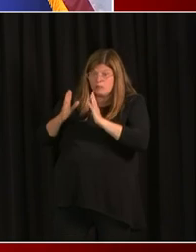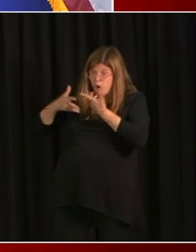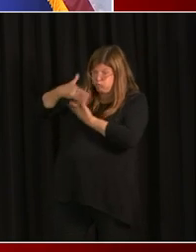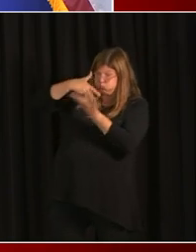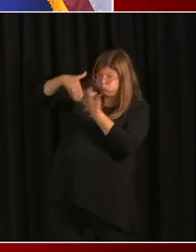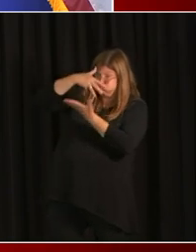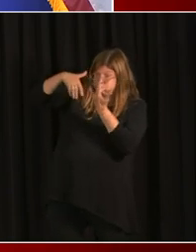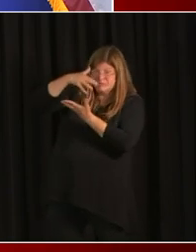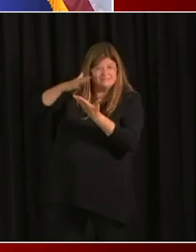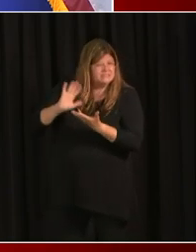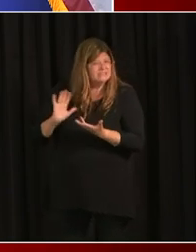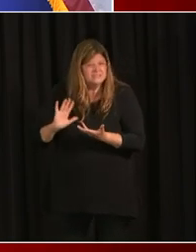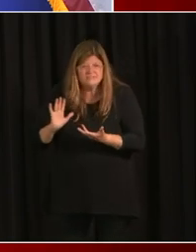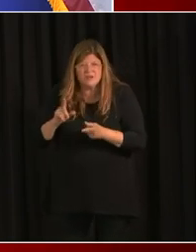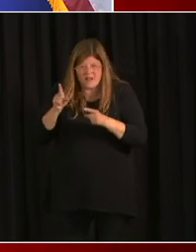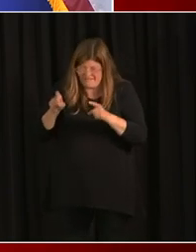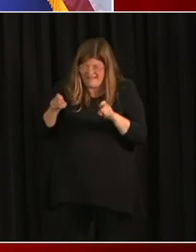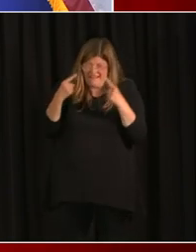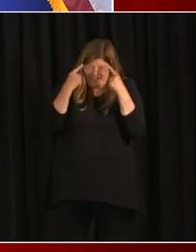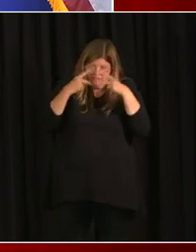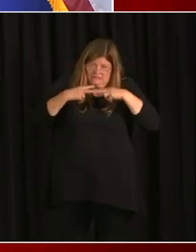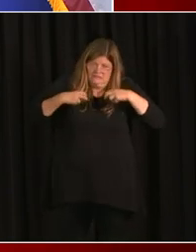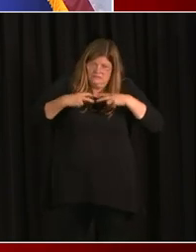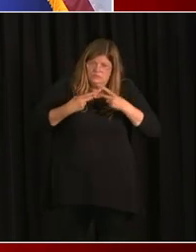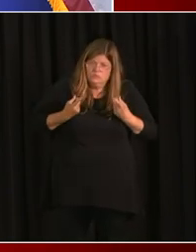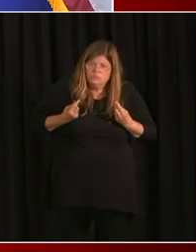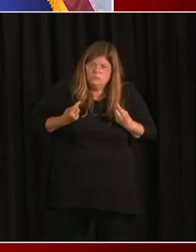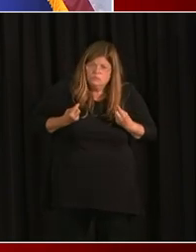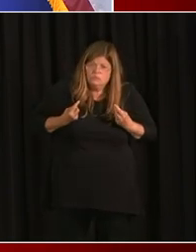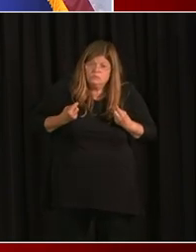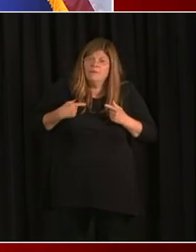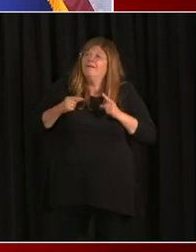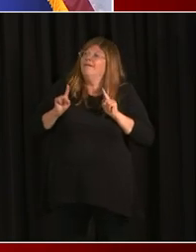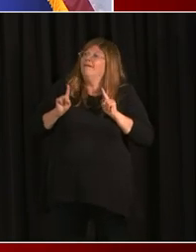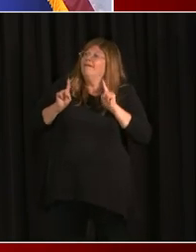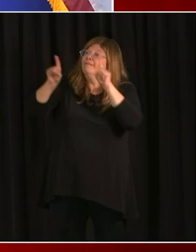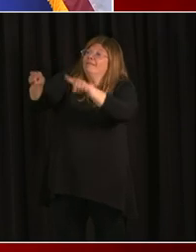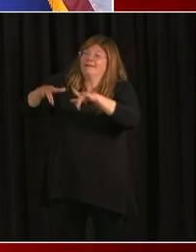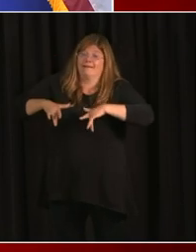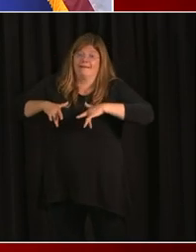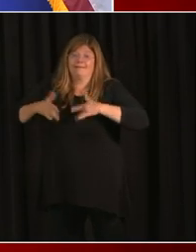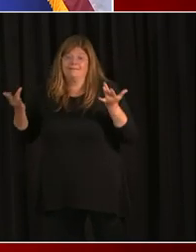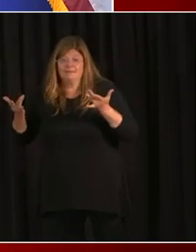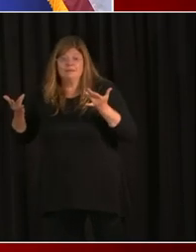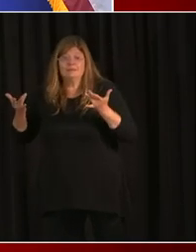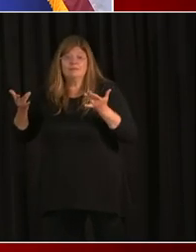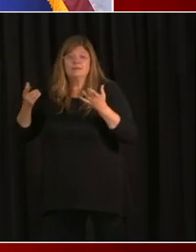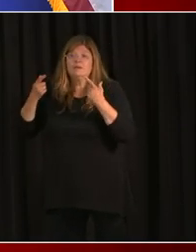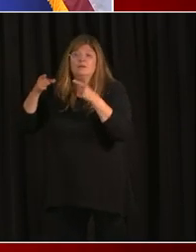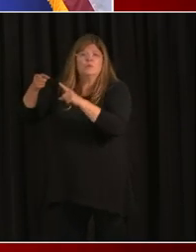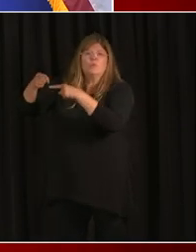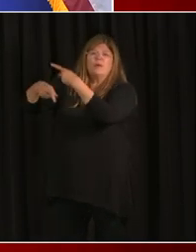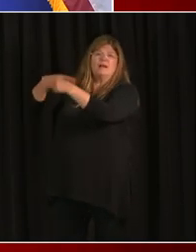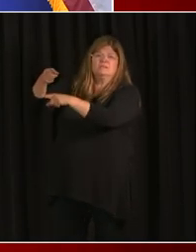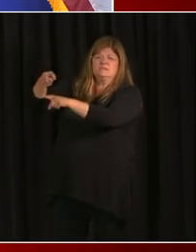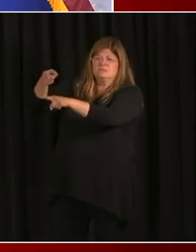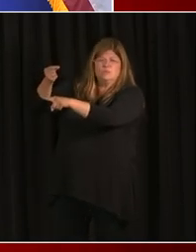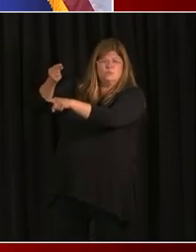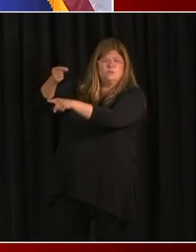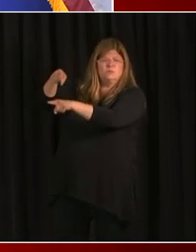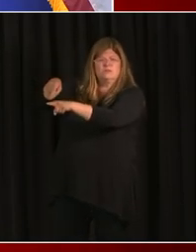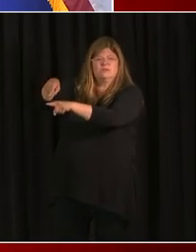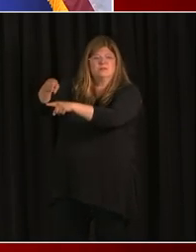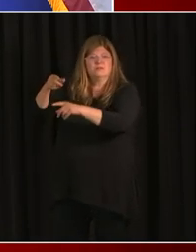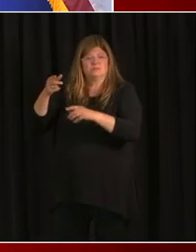amount of times that we go out to social events, the types of social events that we go to very early on.